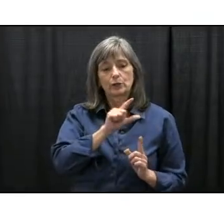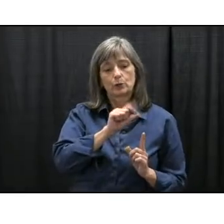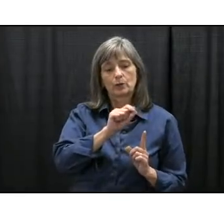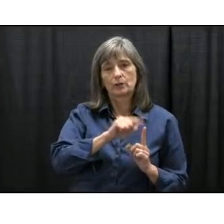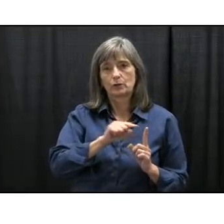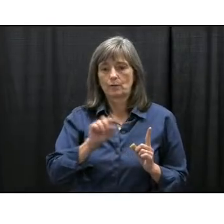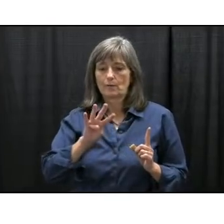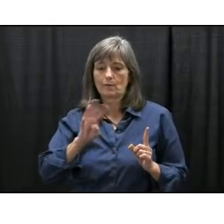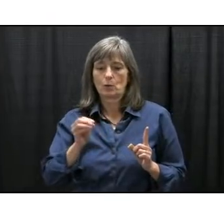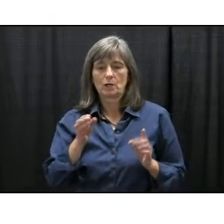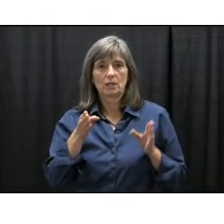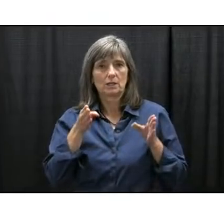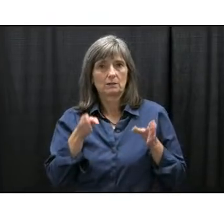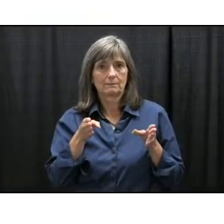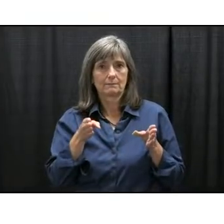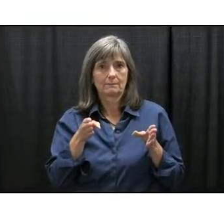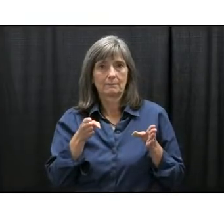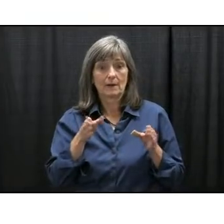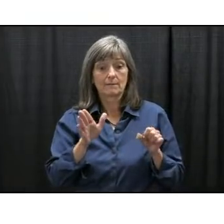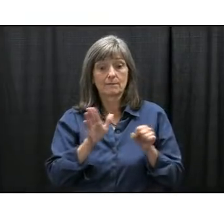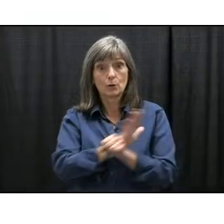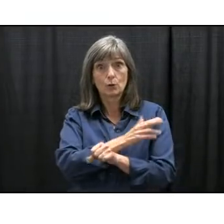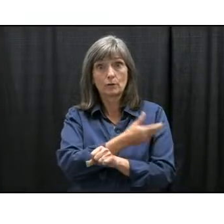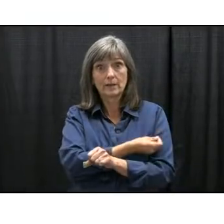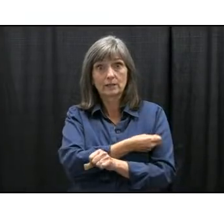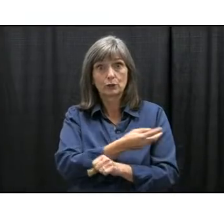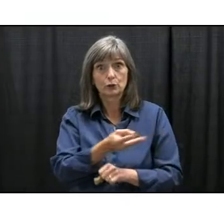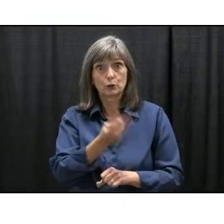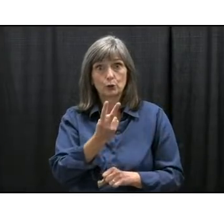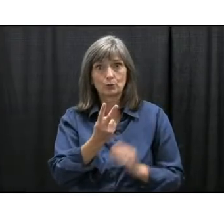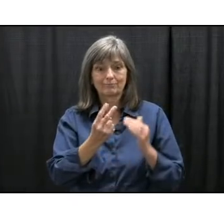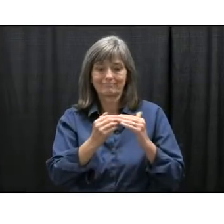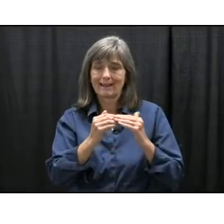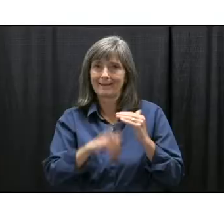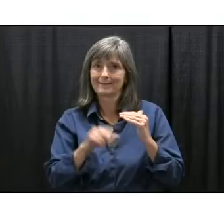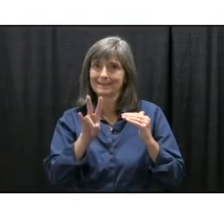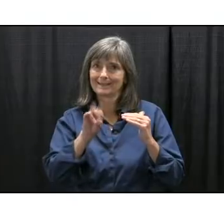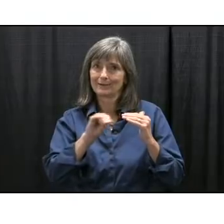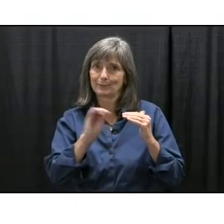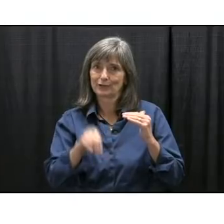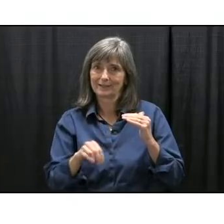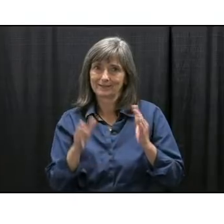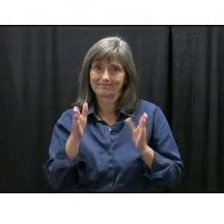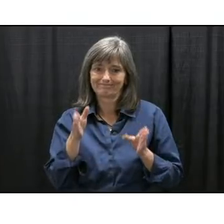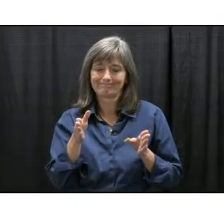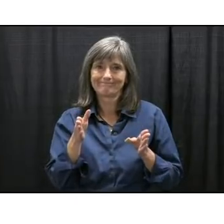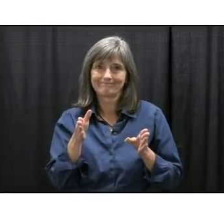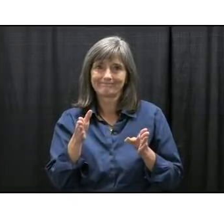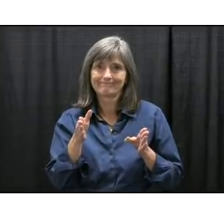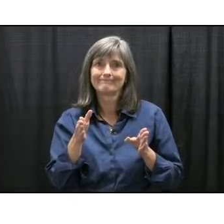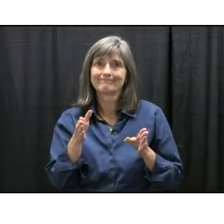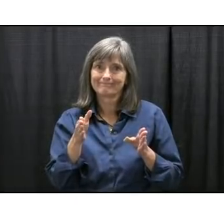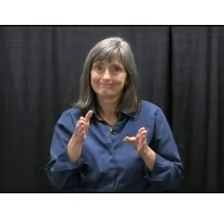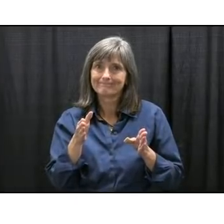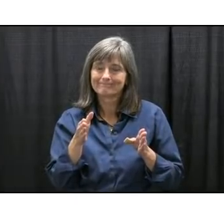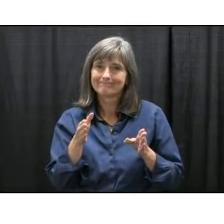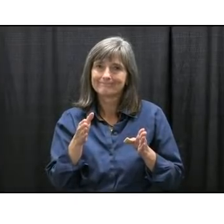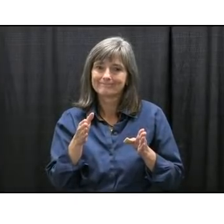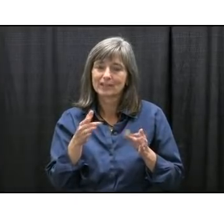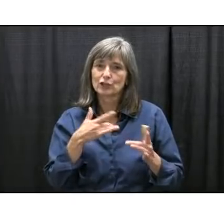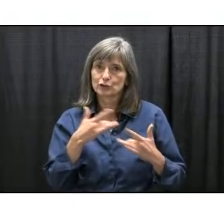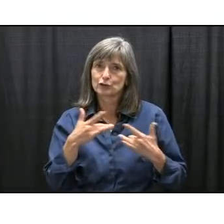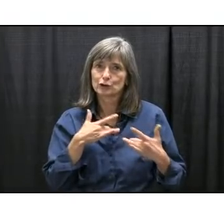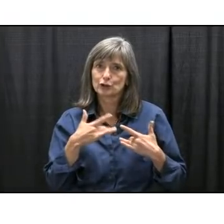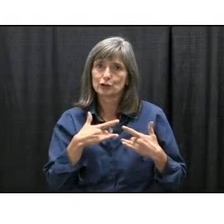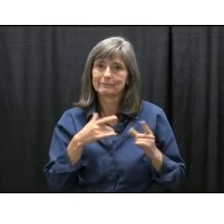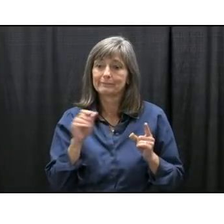40, their full vaccination rate actually falls below 70%. That's an issue because it's not as high